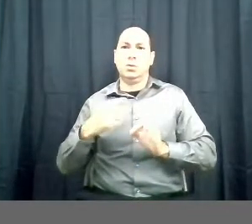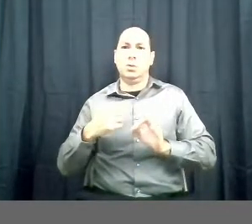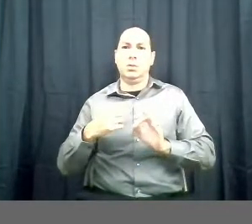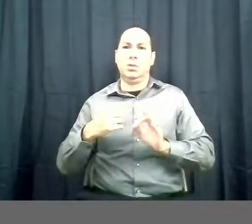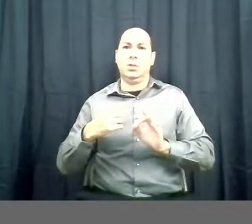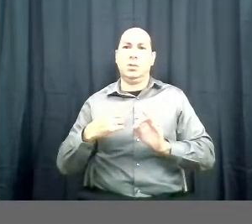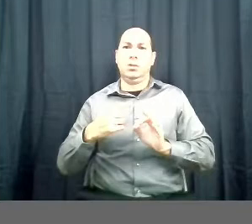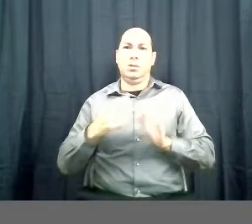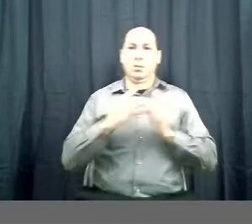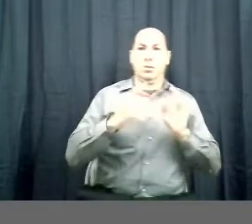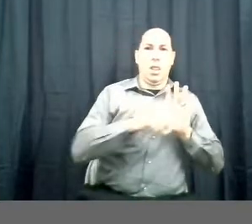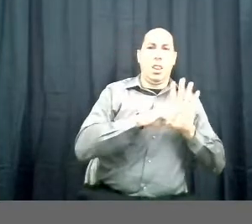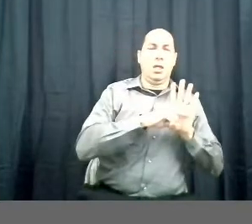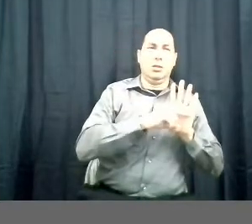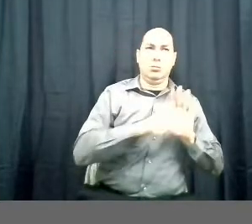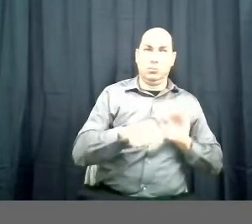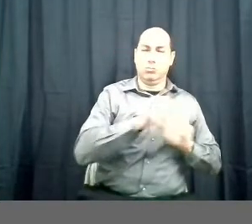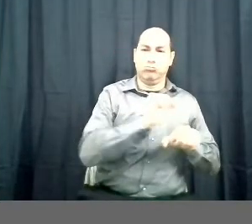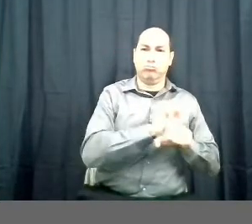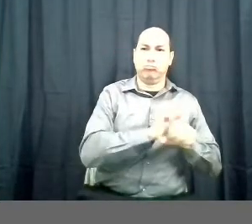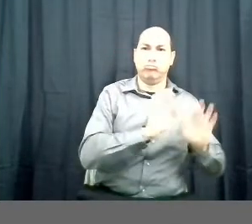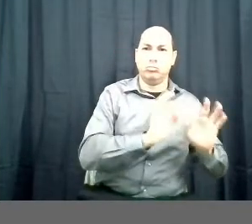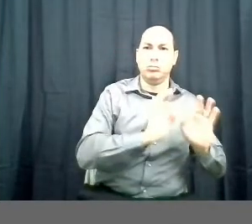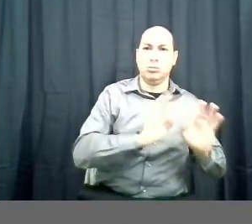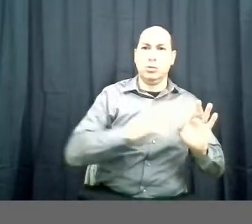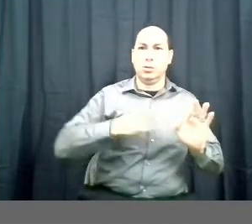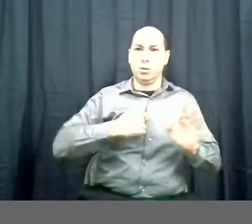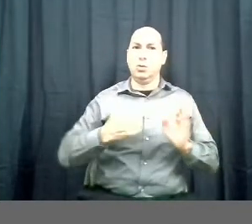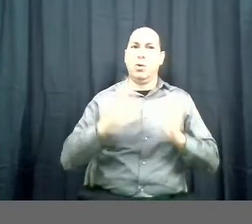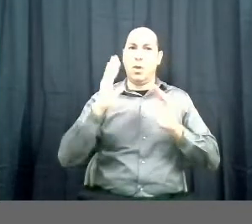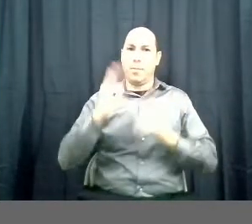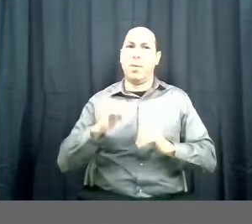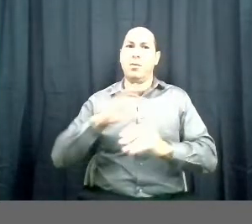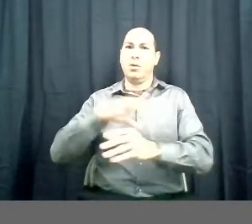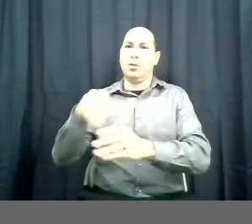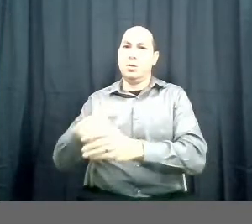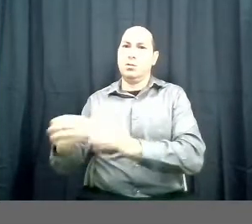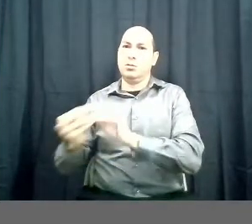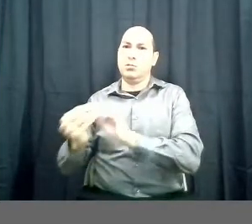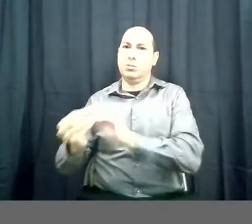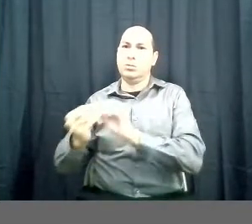do a lot of good work, but I plan to be involved to make sure that